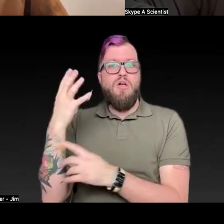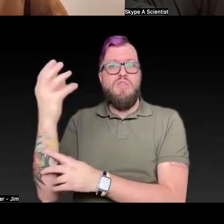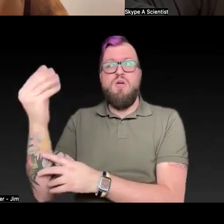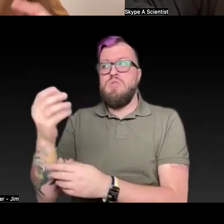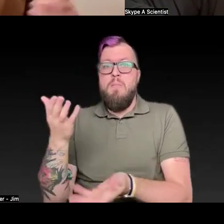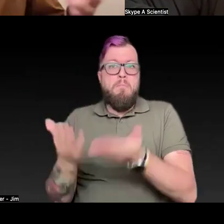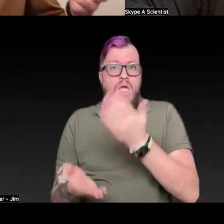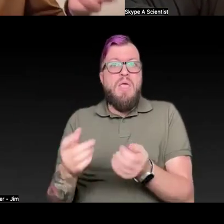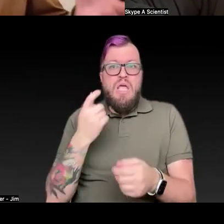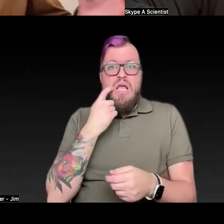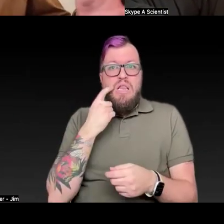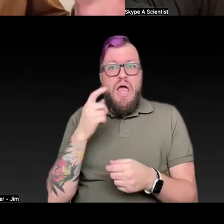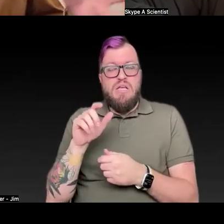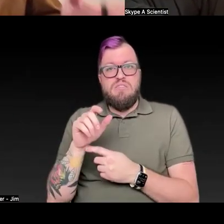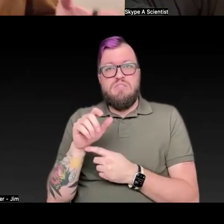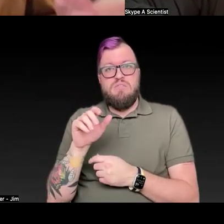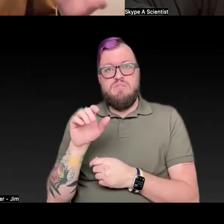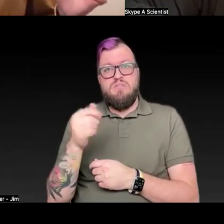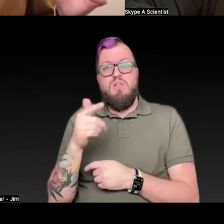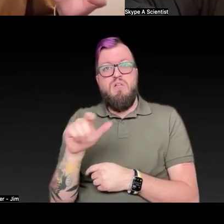eel and then grown. So